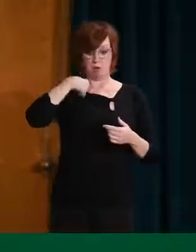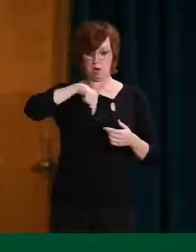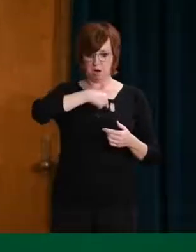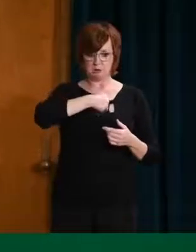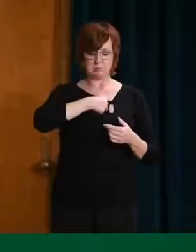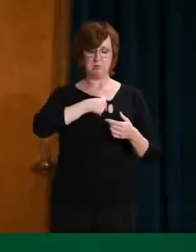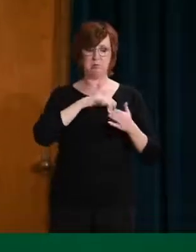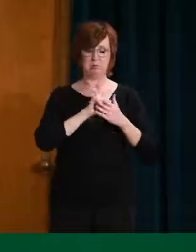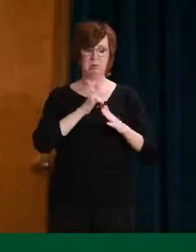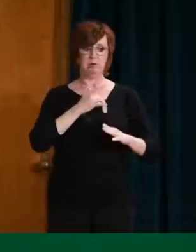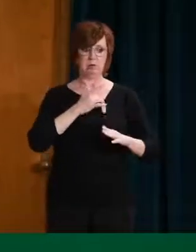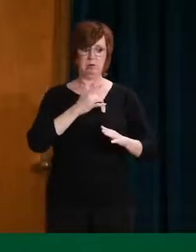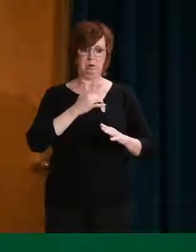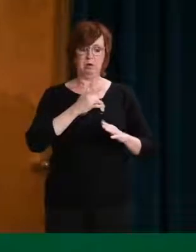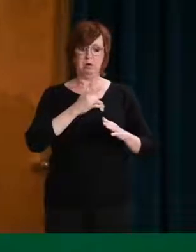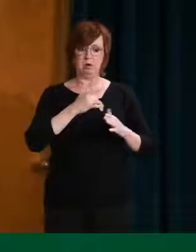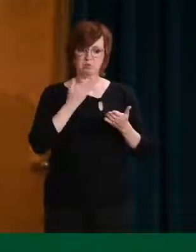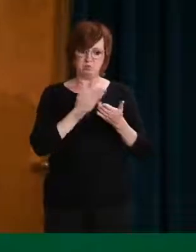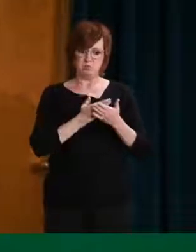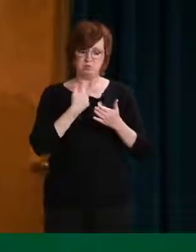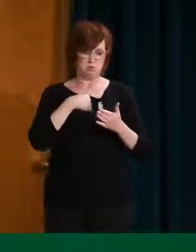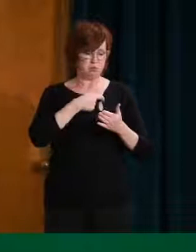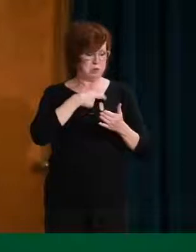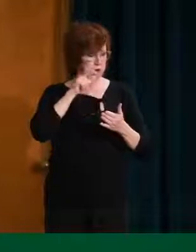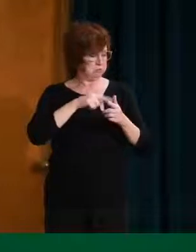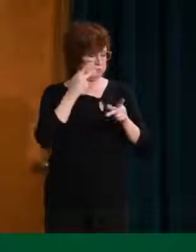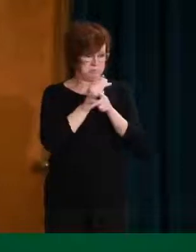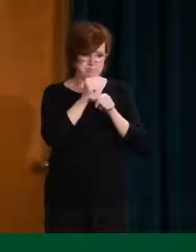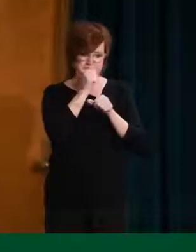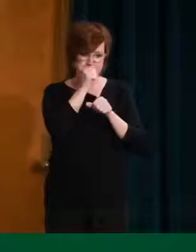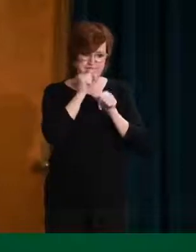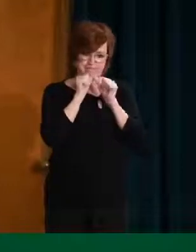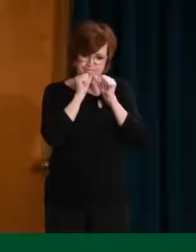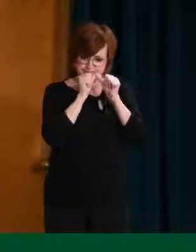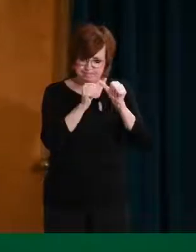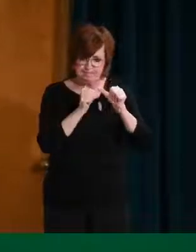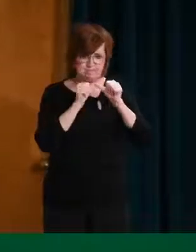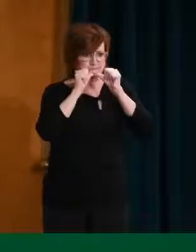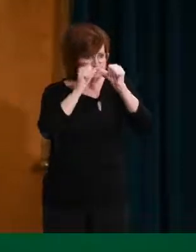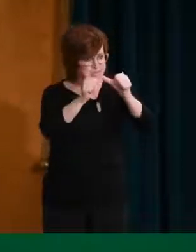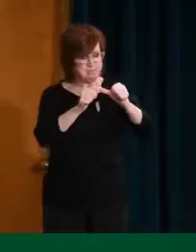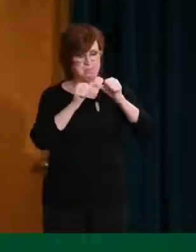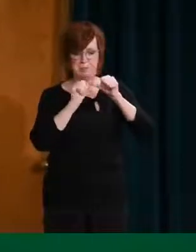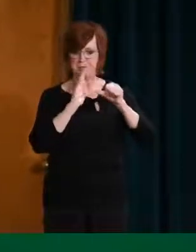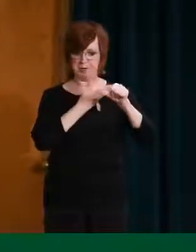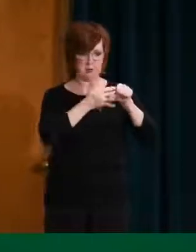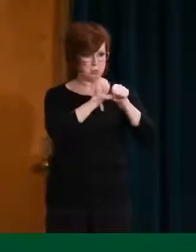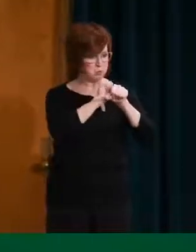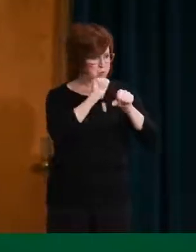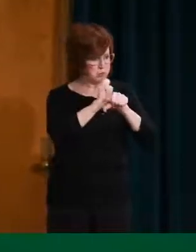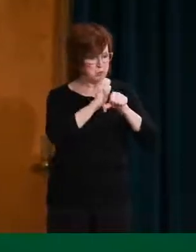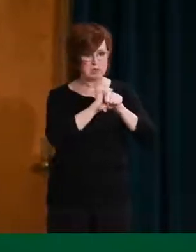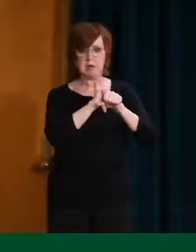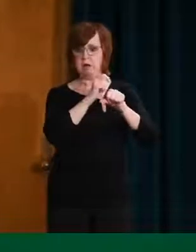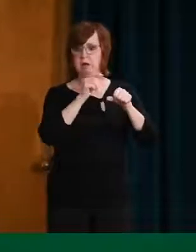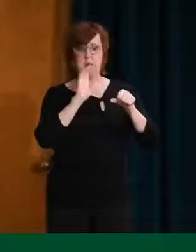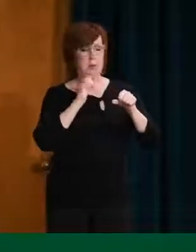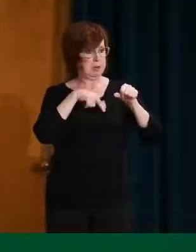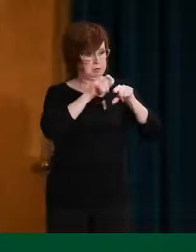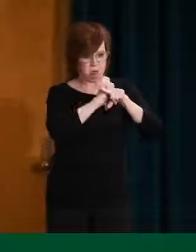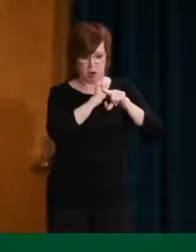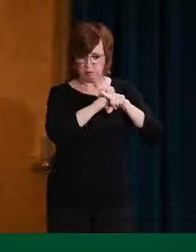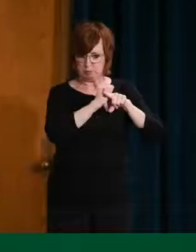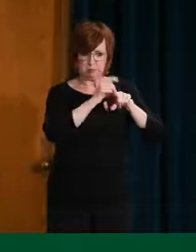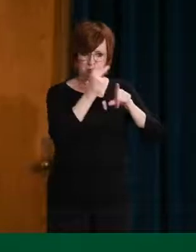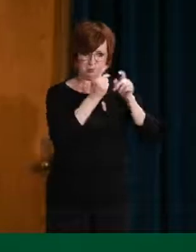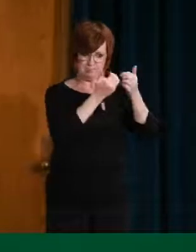remain diligent in our individual efforts. We need to continue to practice physical distancing. We need to keep